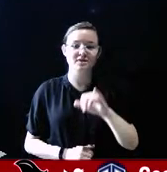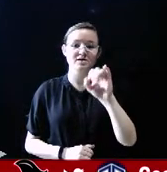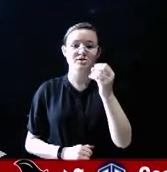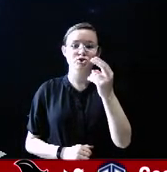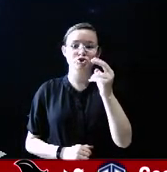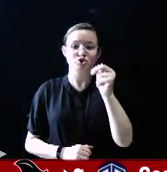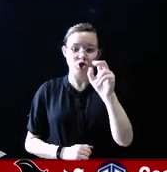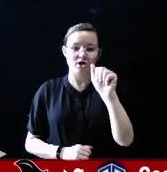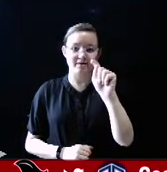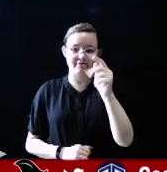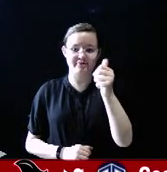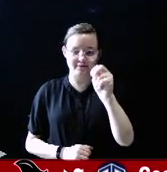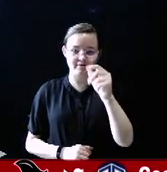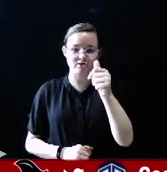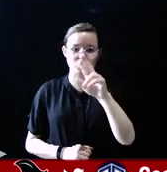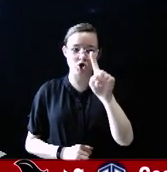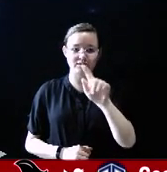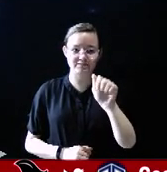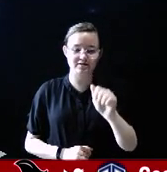Jonathan Garza.